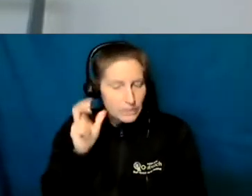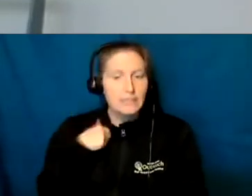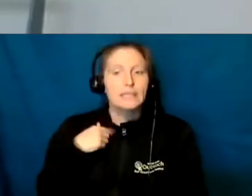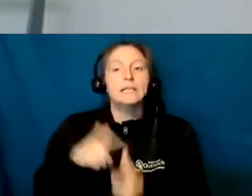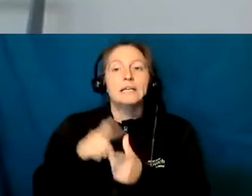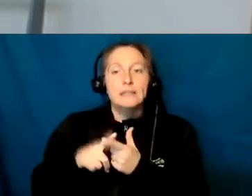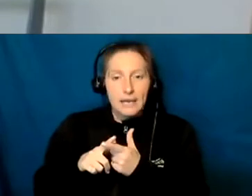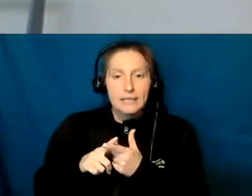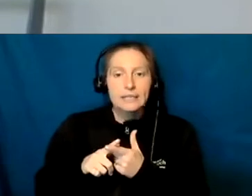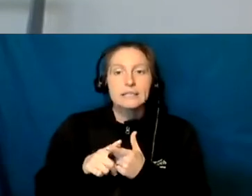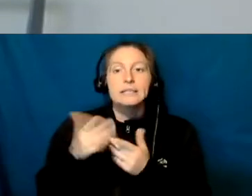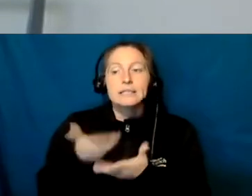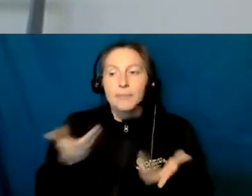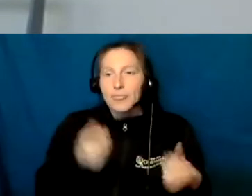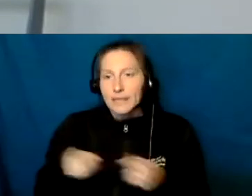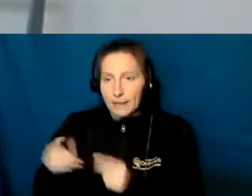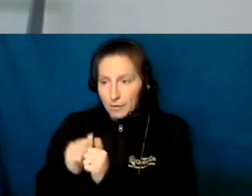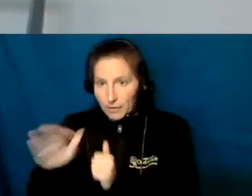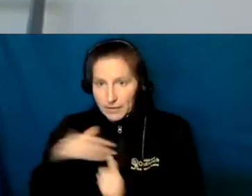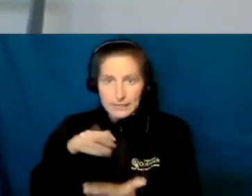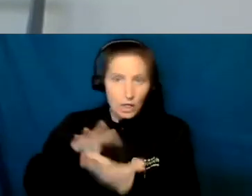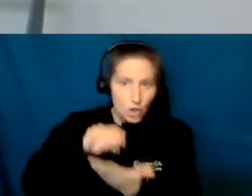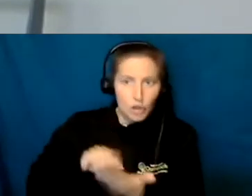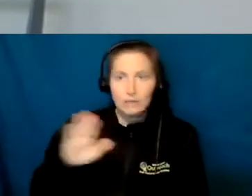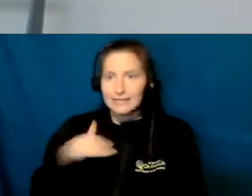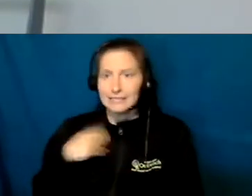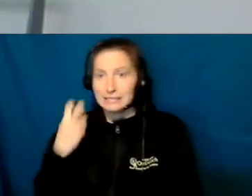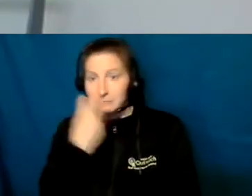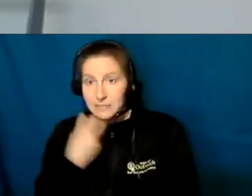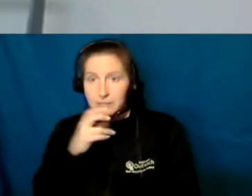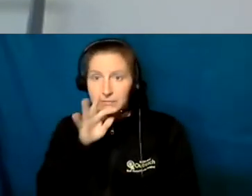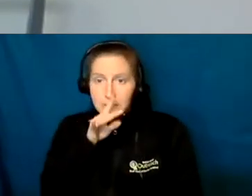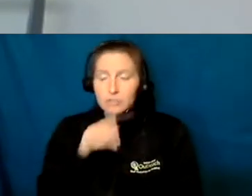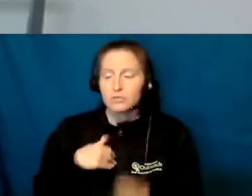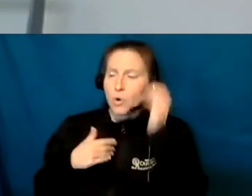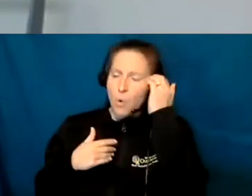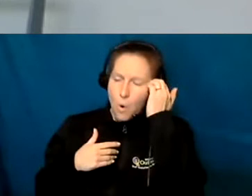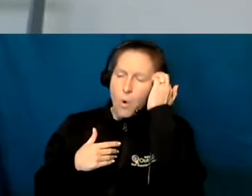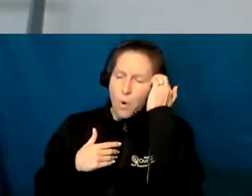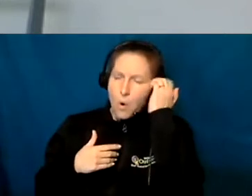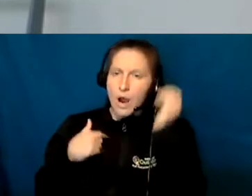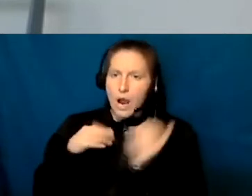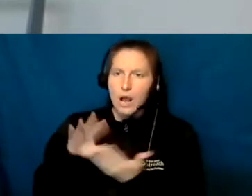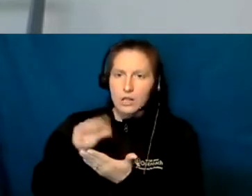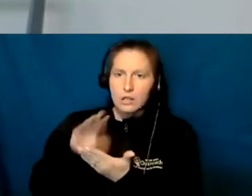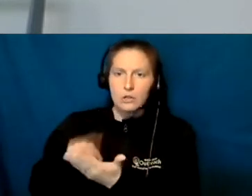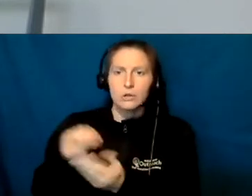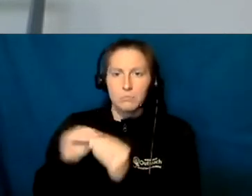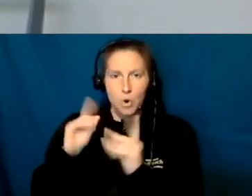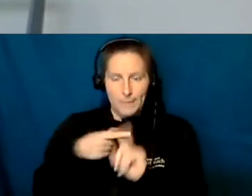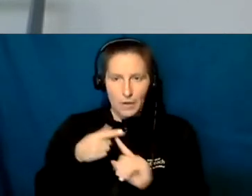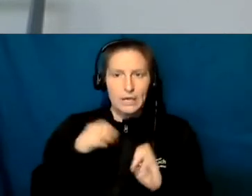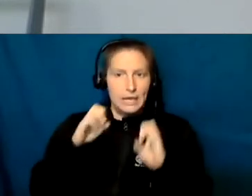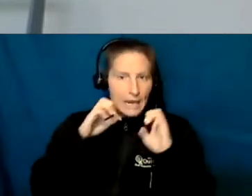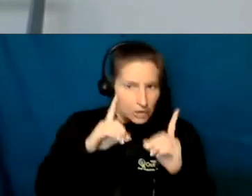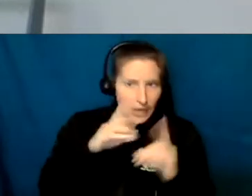things going on with his speech and learning and things like that. So I was more introduced to things in the educational and special